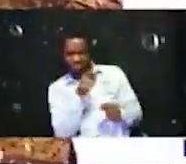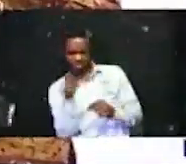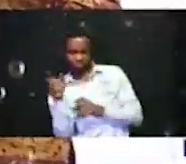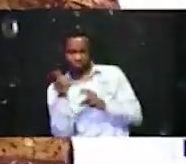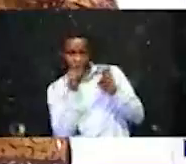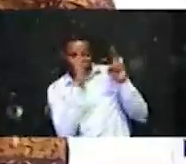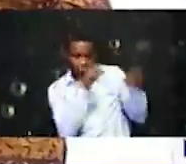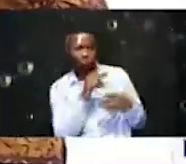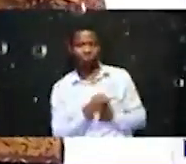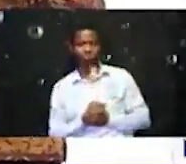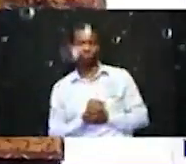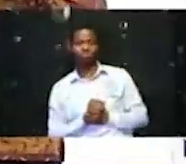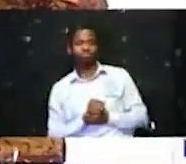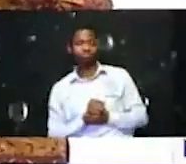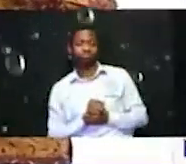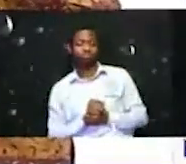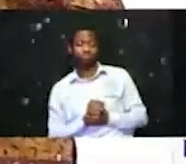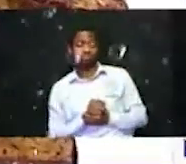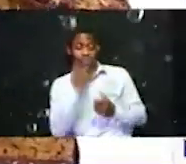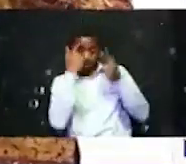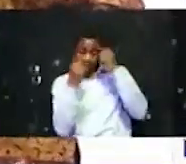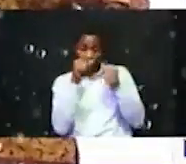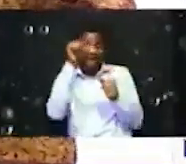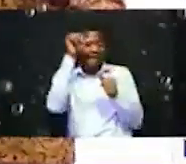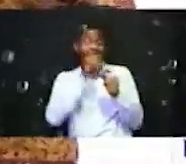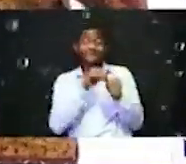I always say, is pride.